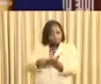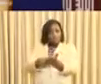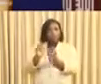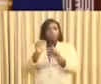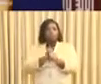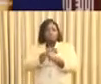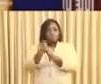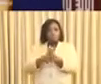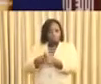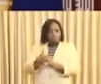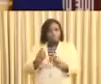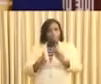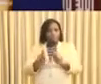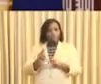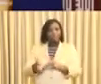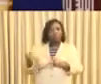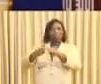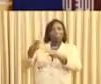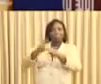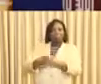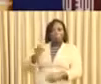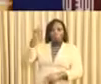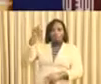from 1,042 to